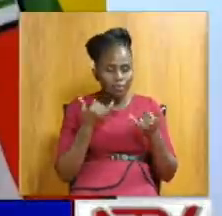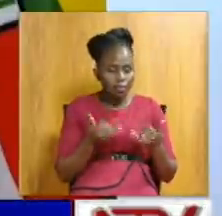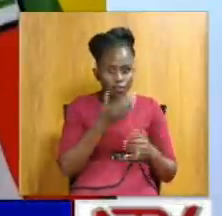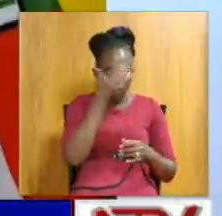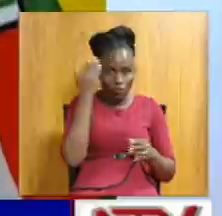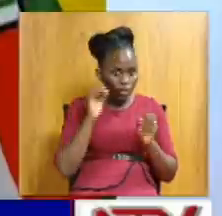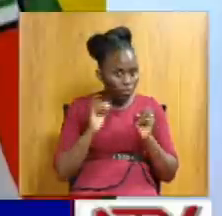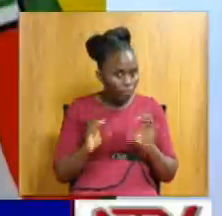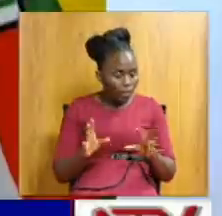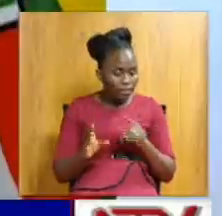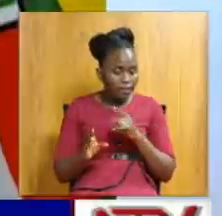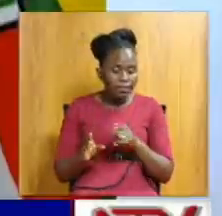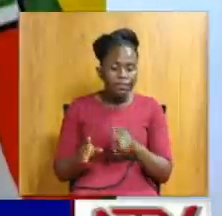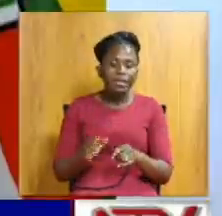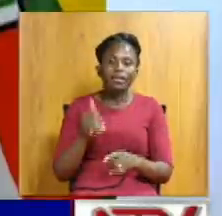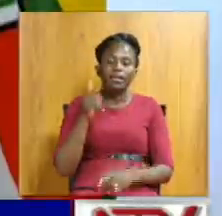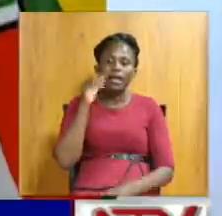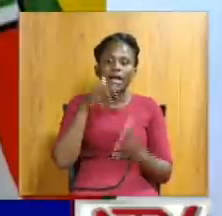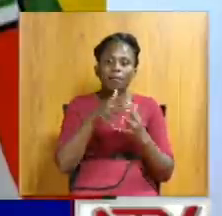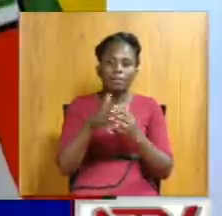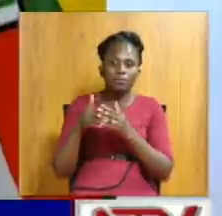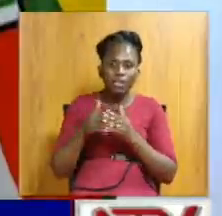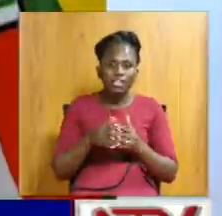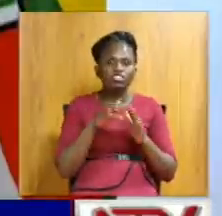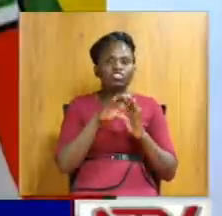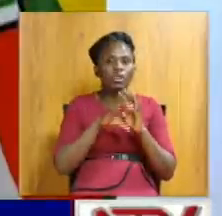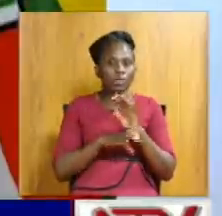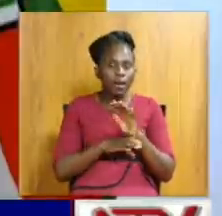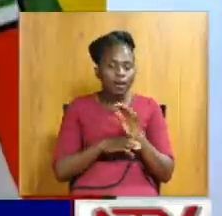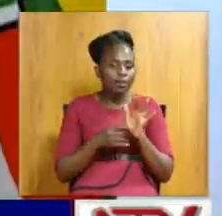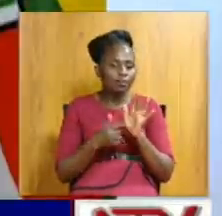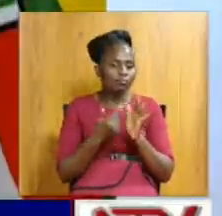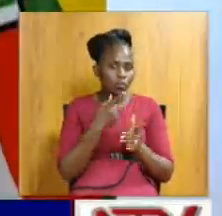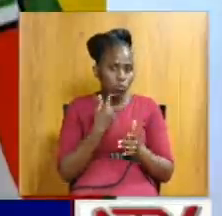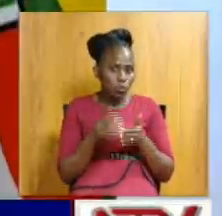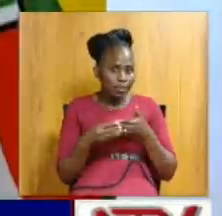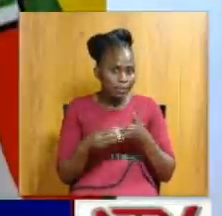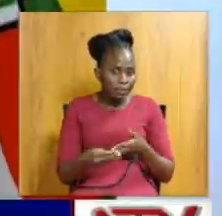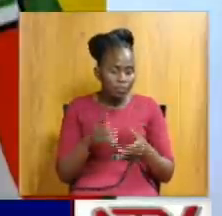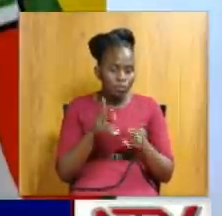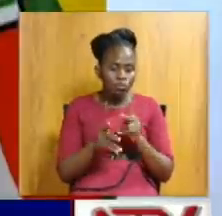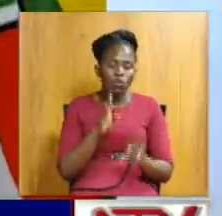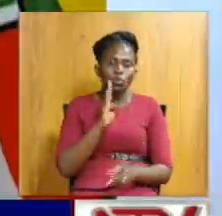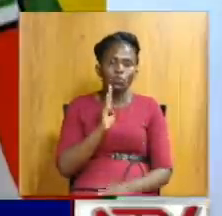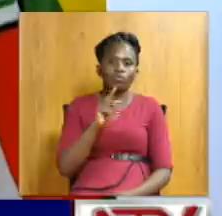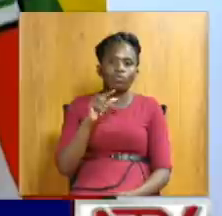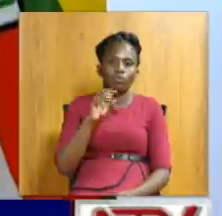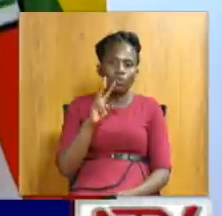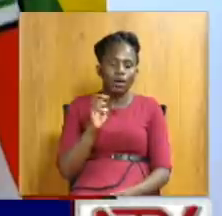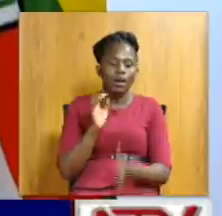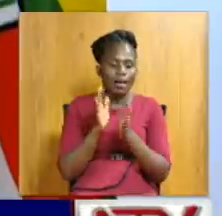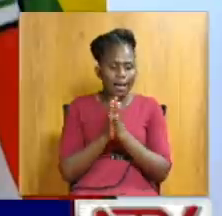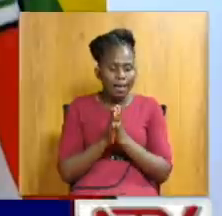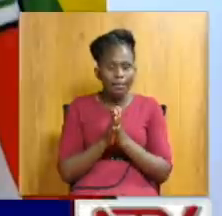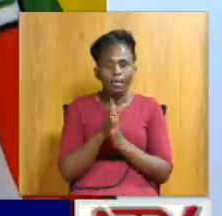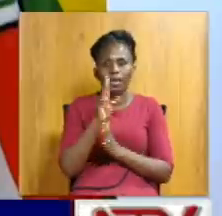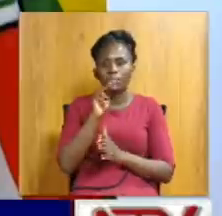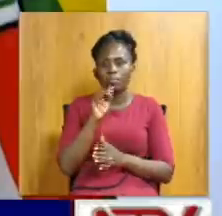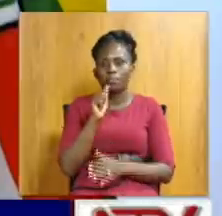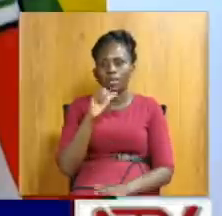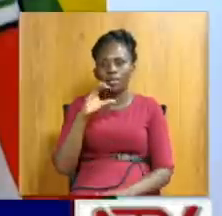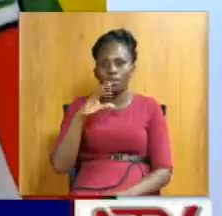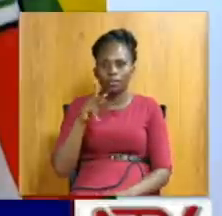the Afro-American chapter led by people like Du Bois and Marcus Garvey, who started the idea